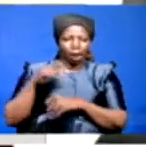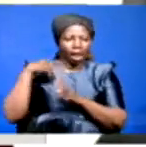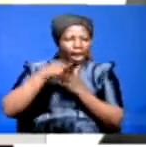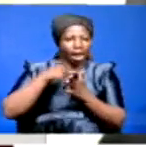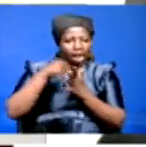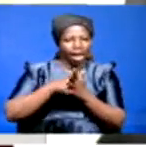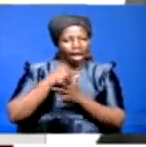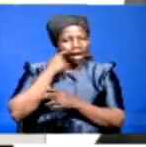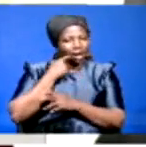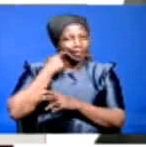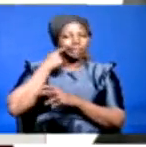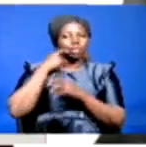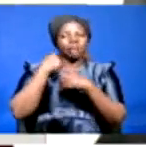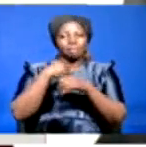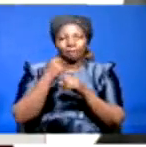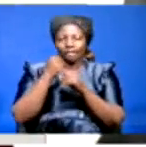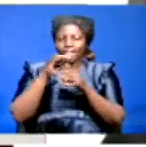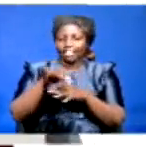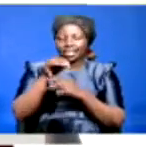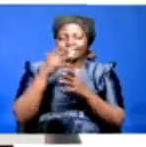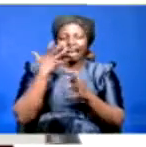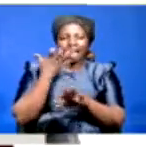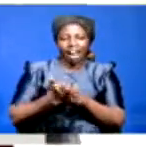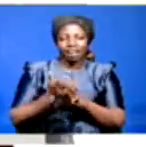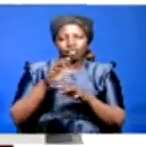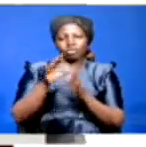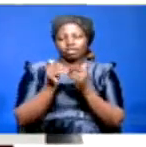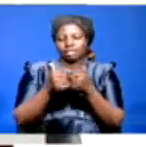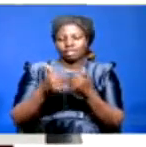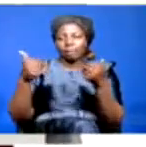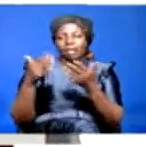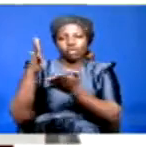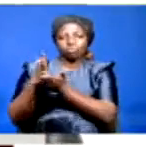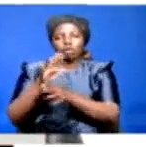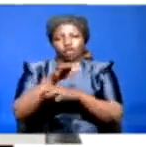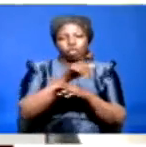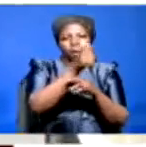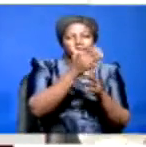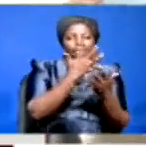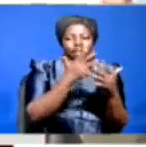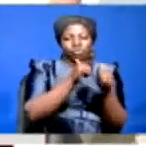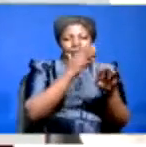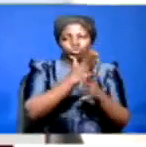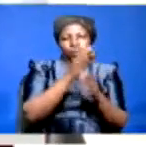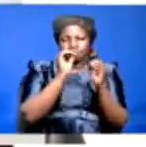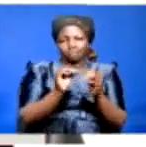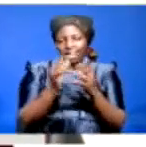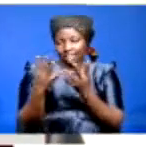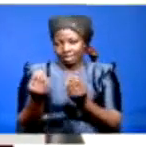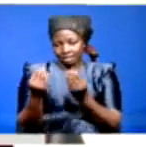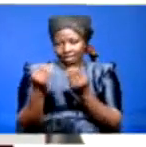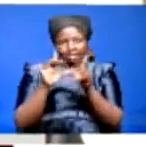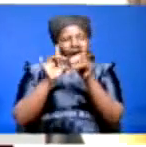it difficult to separate reality from fantasy. It has not been an easy journey, but nimeweza, I've been able.